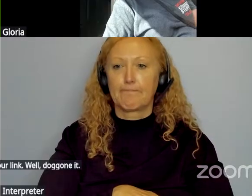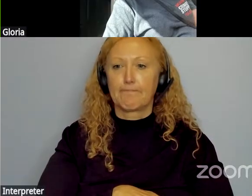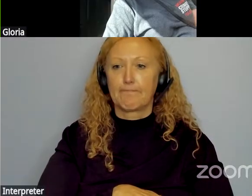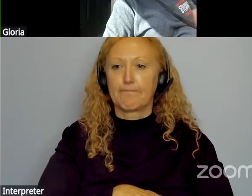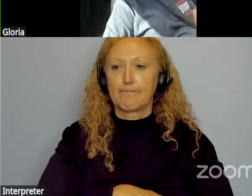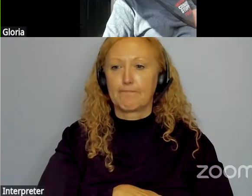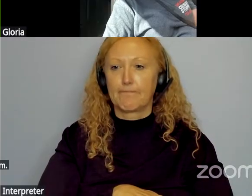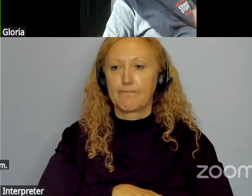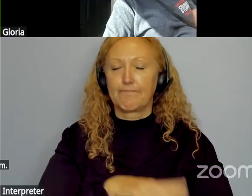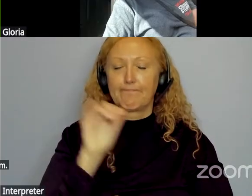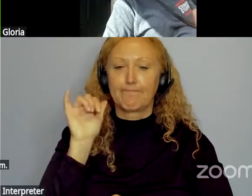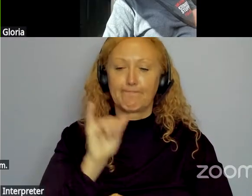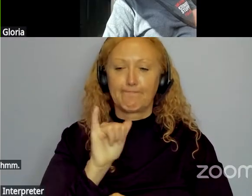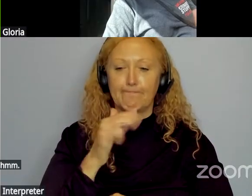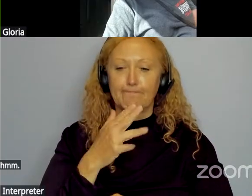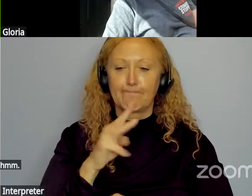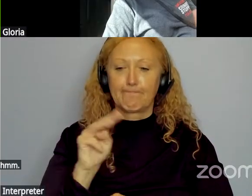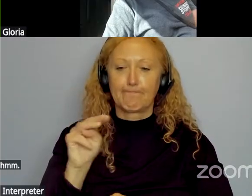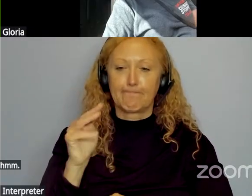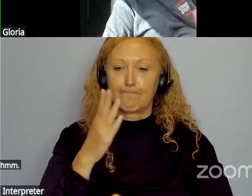Um, hmm.